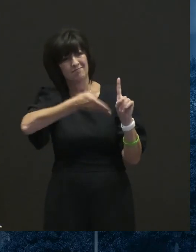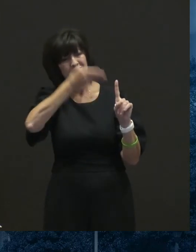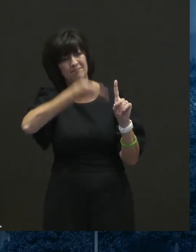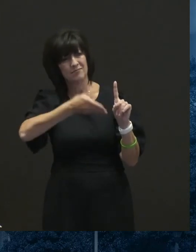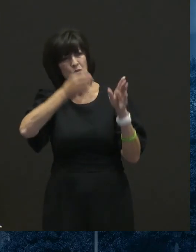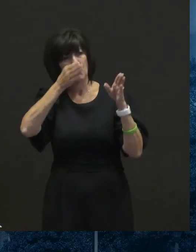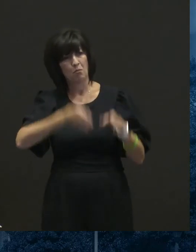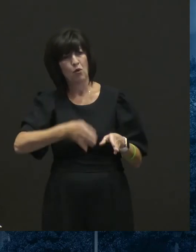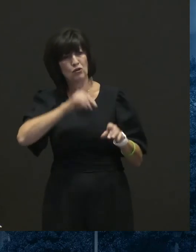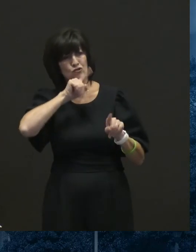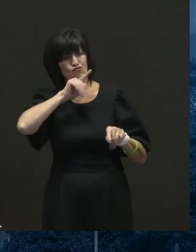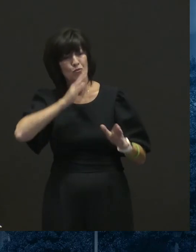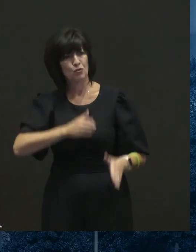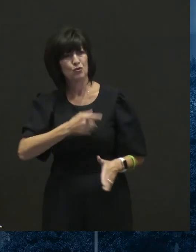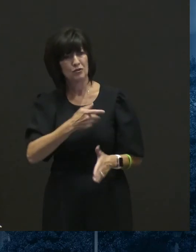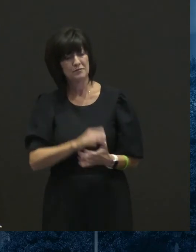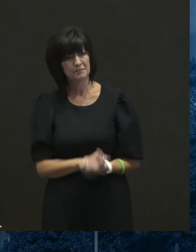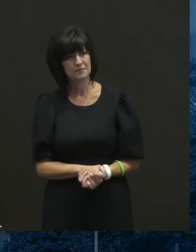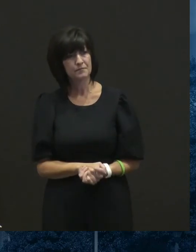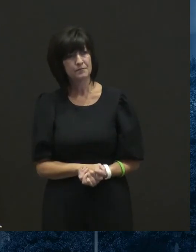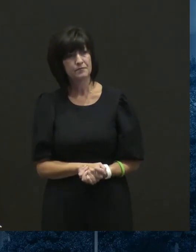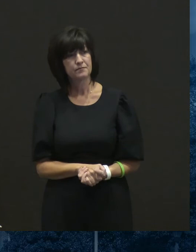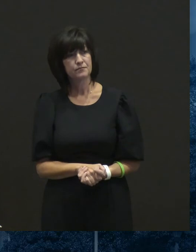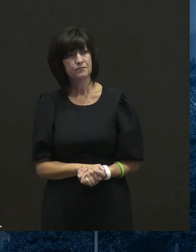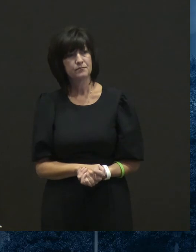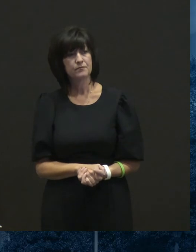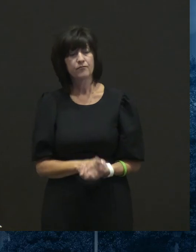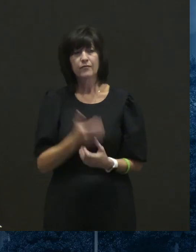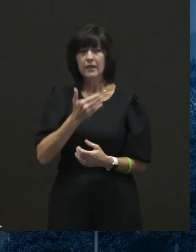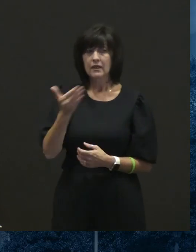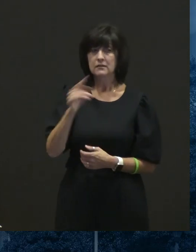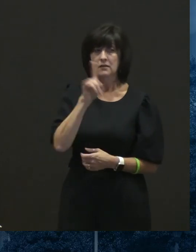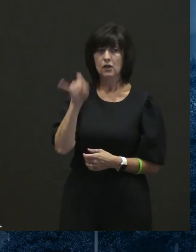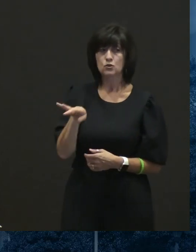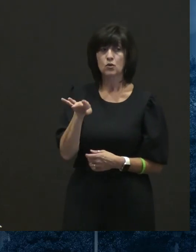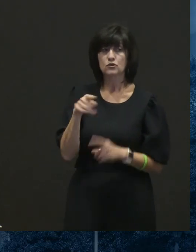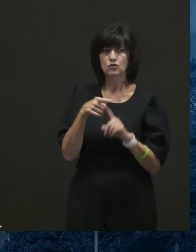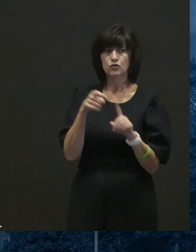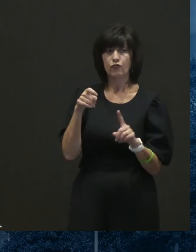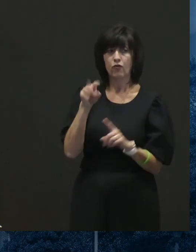The next question's from Amy Cherry at WDEL. How many people